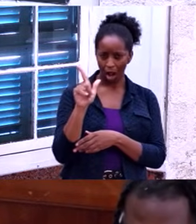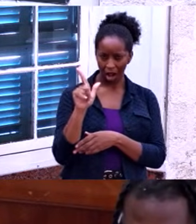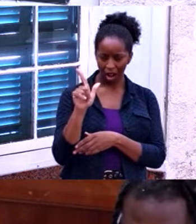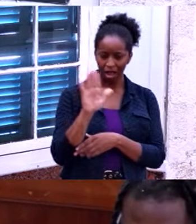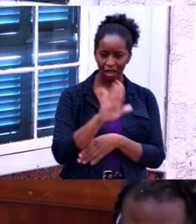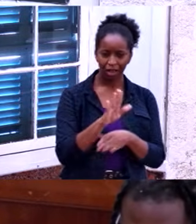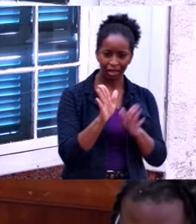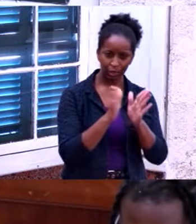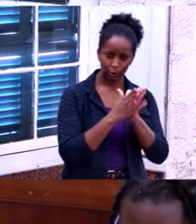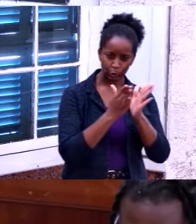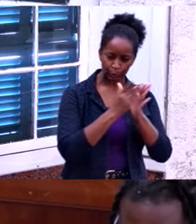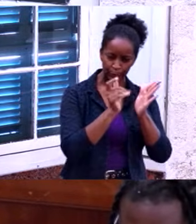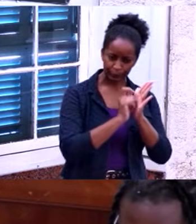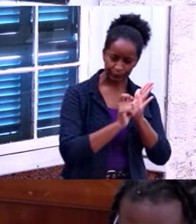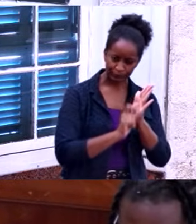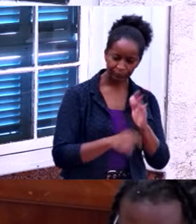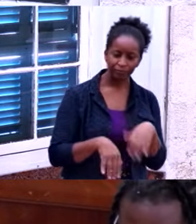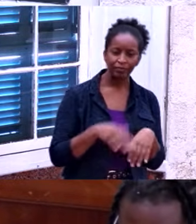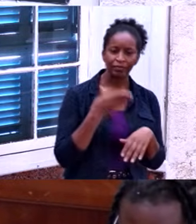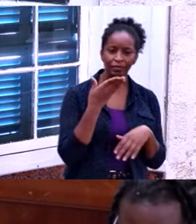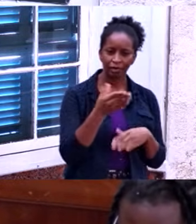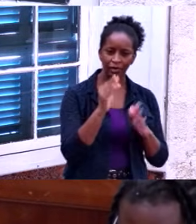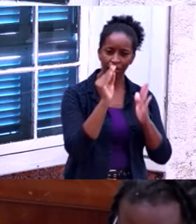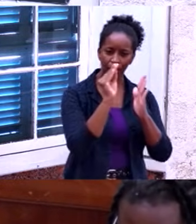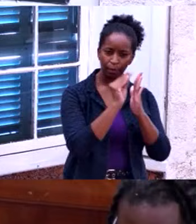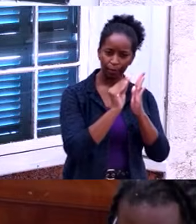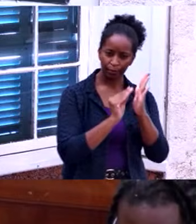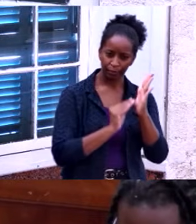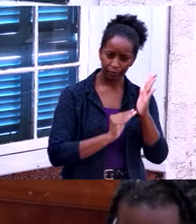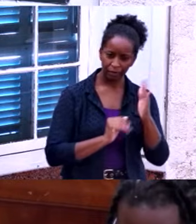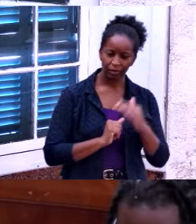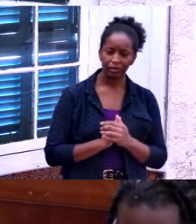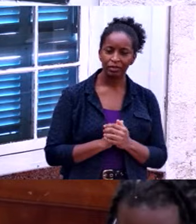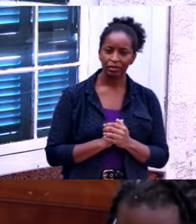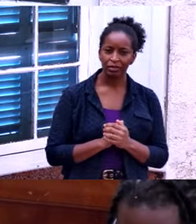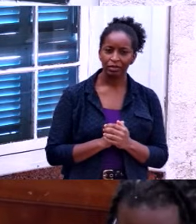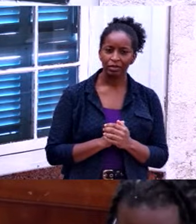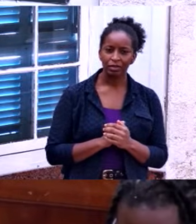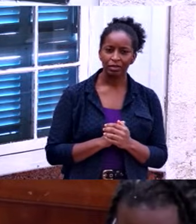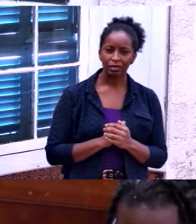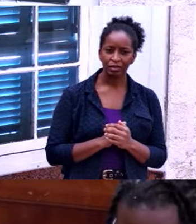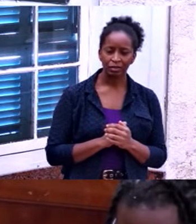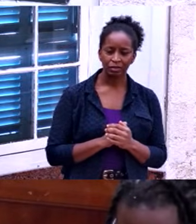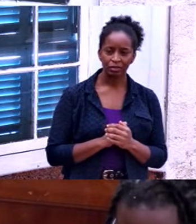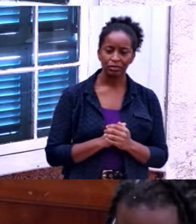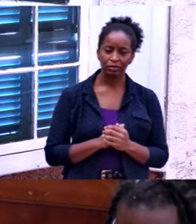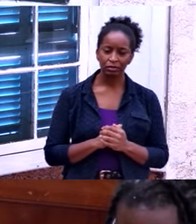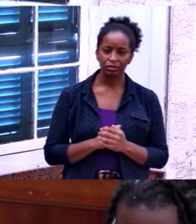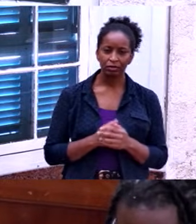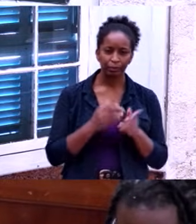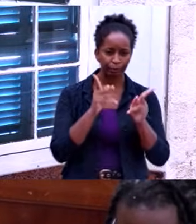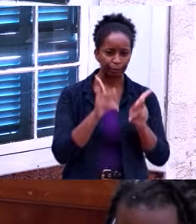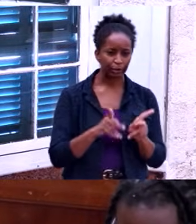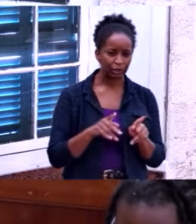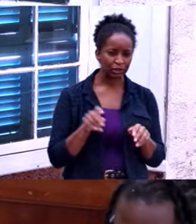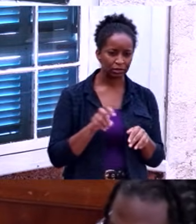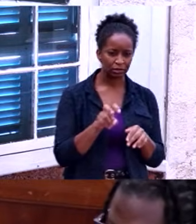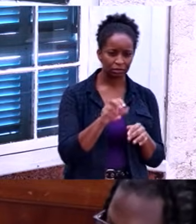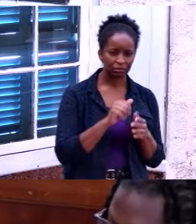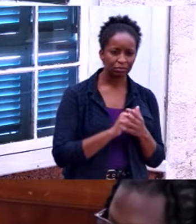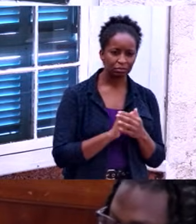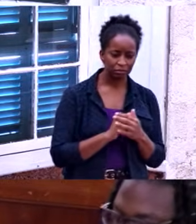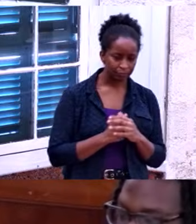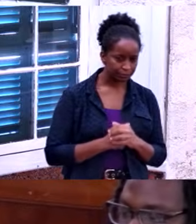which he sets out the journey of Celine with these words: the world is what it